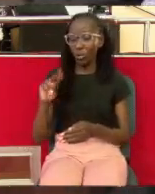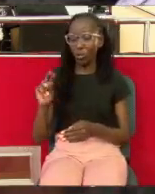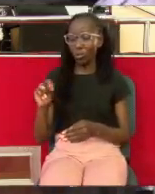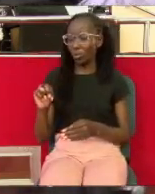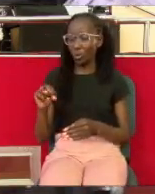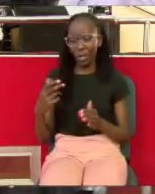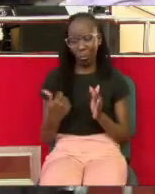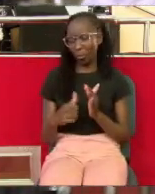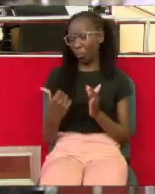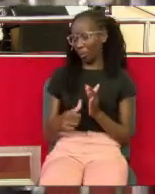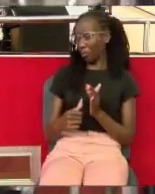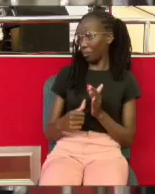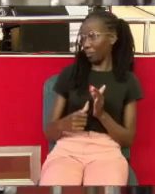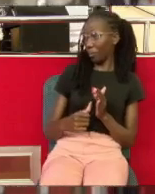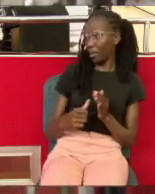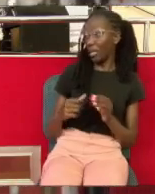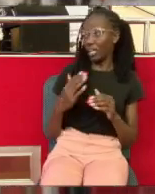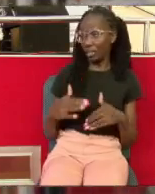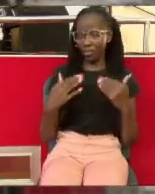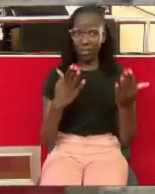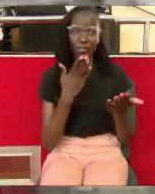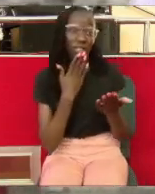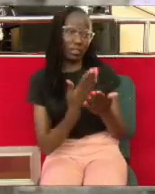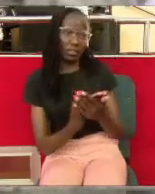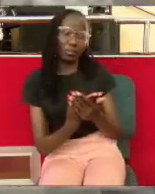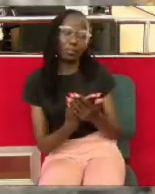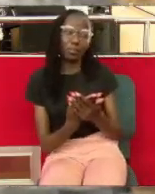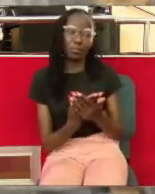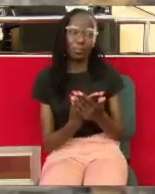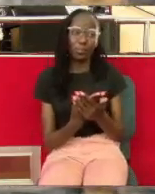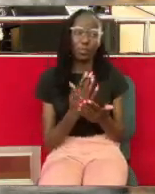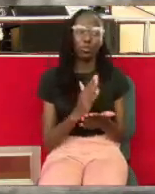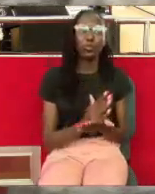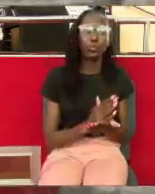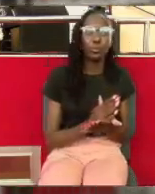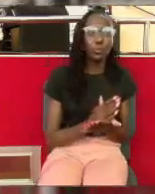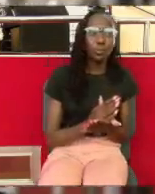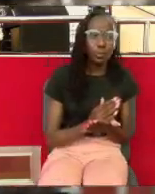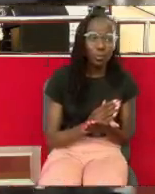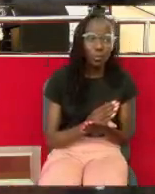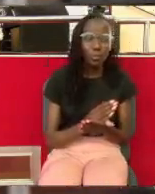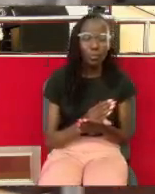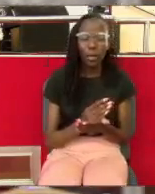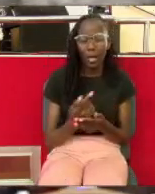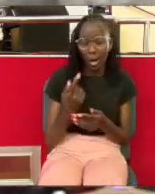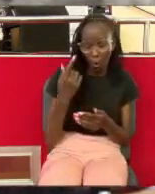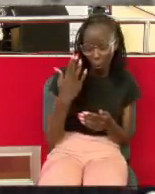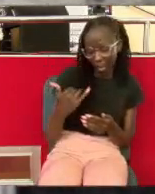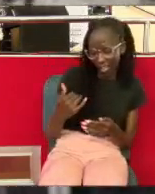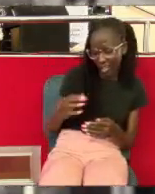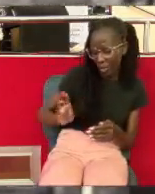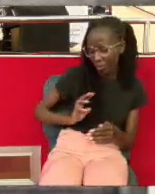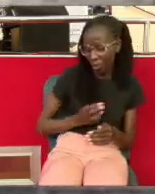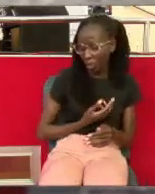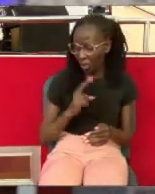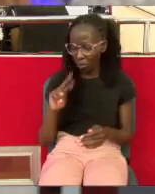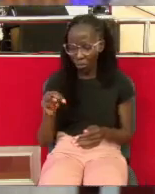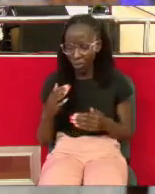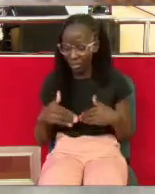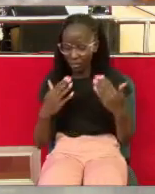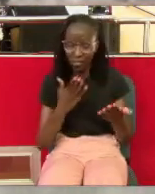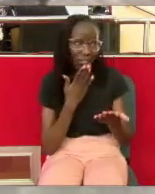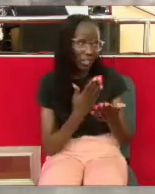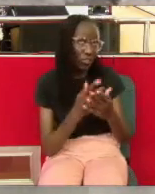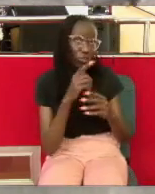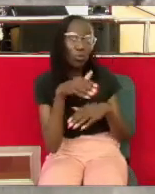will no longer have problems with thanksgiving. Hatutakuwa na shida na kutoa shukrani. Because you are not thanking God because he gave you breakfast this morning.